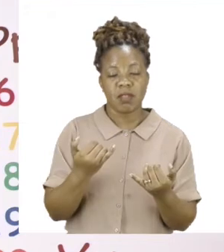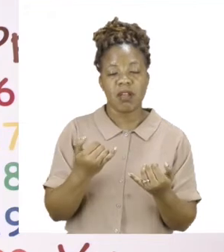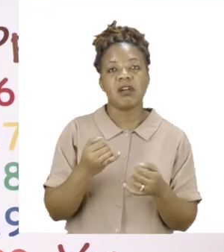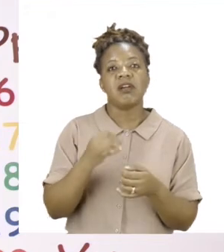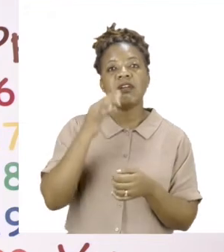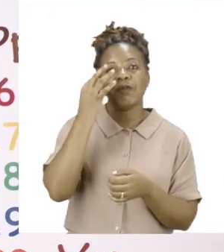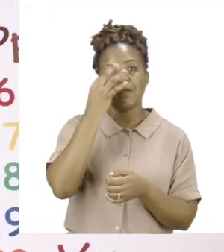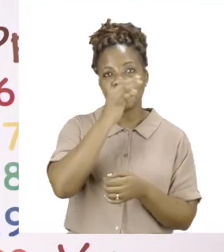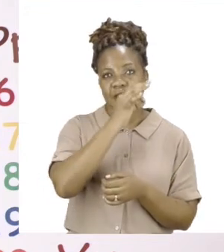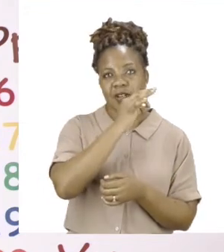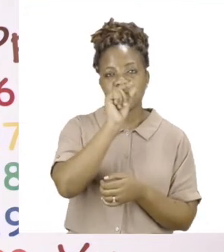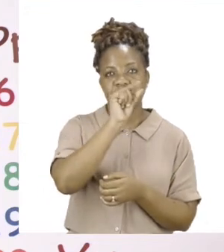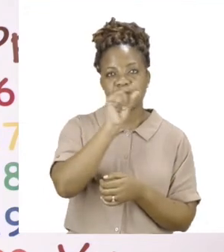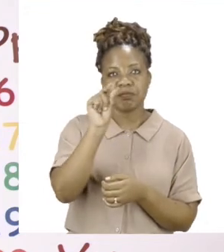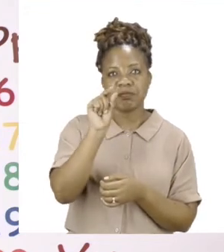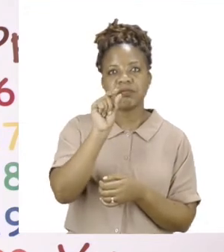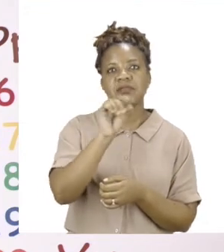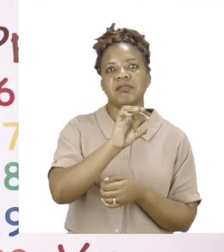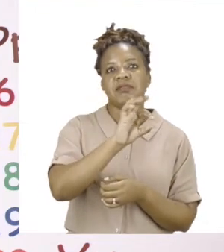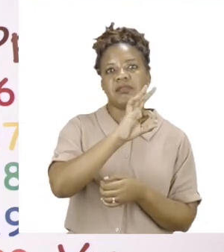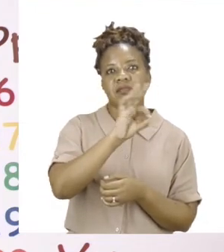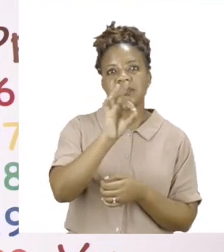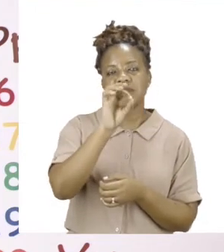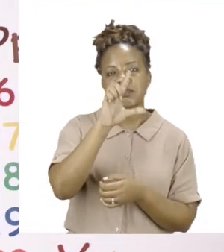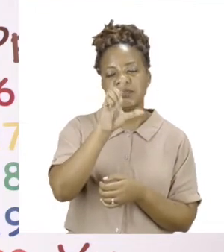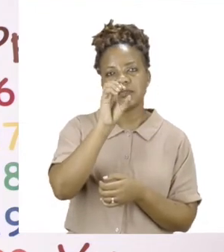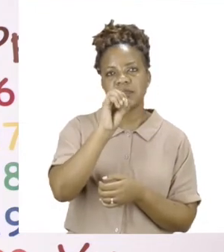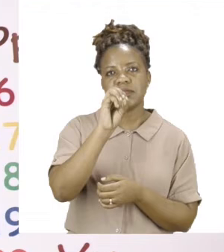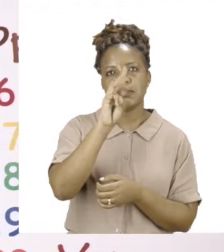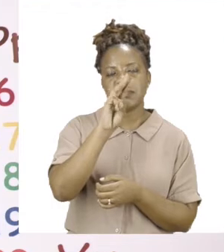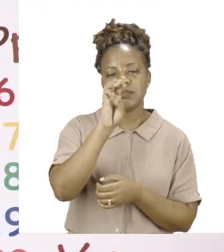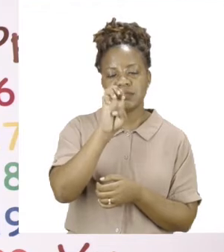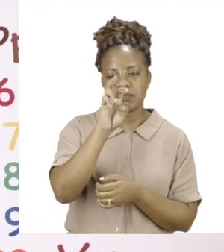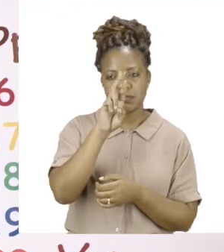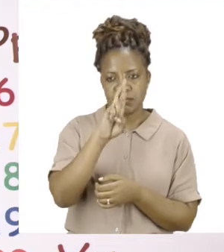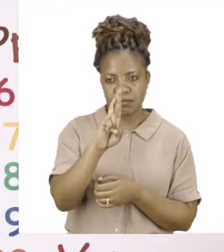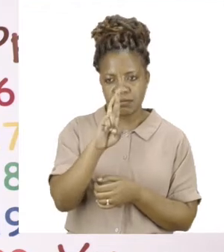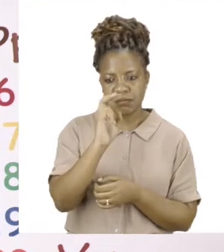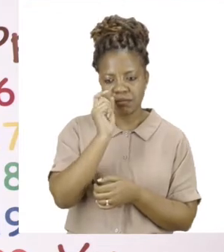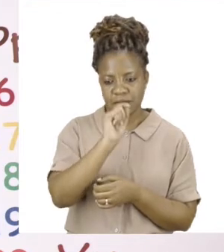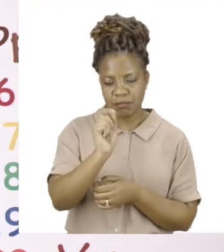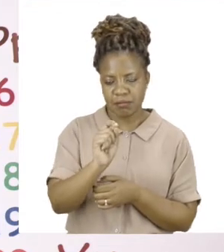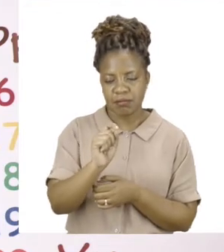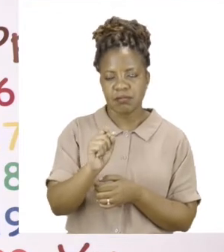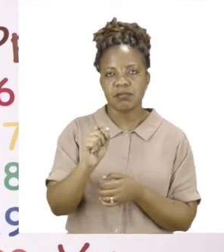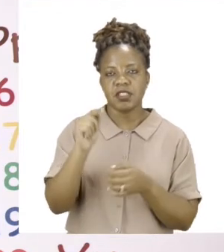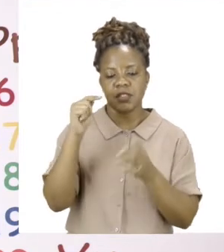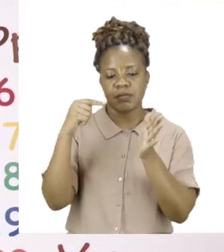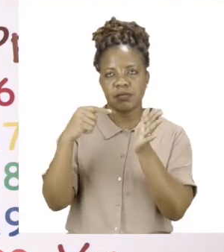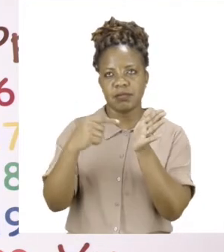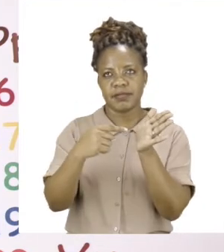word flower with its full stop. So, we are going to write the word